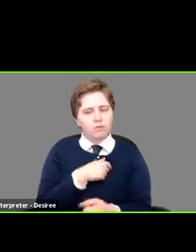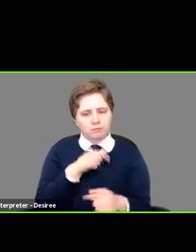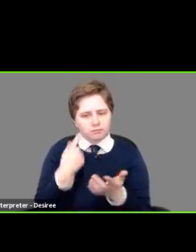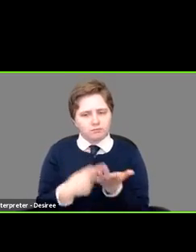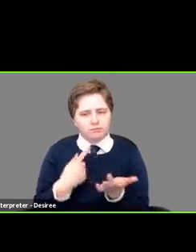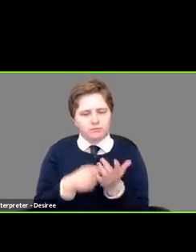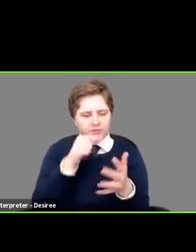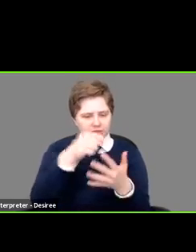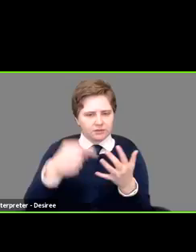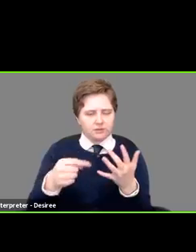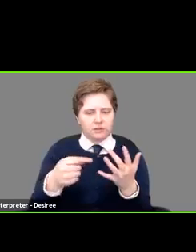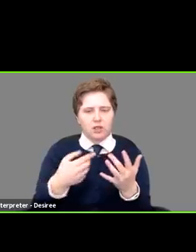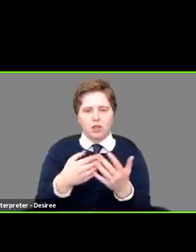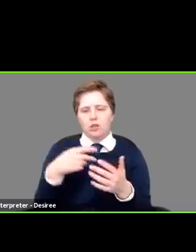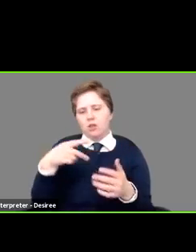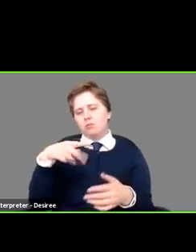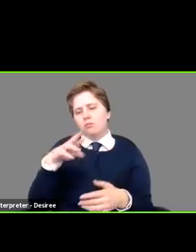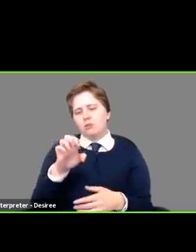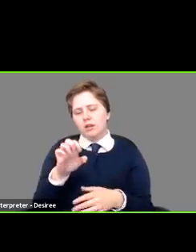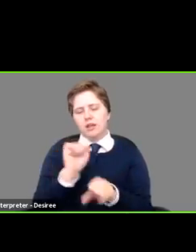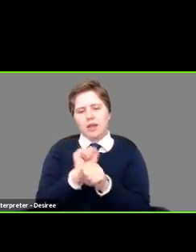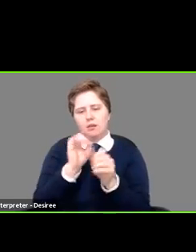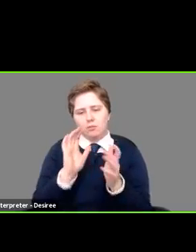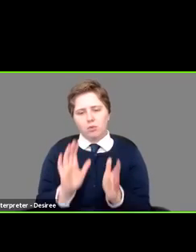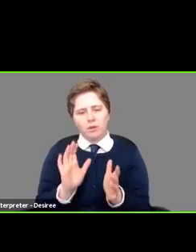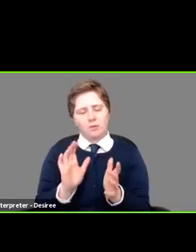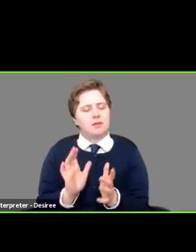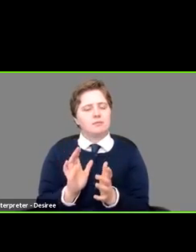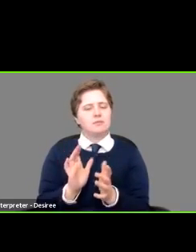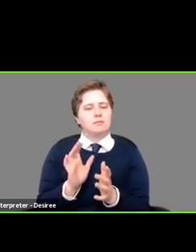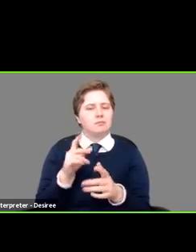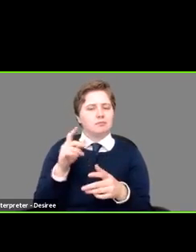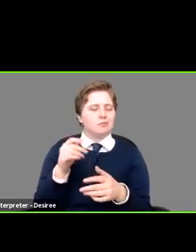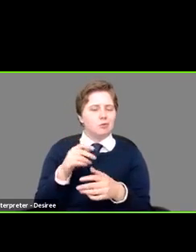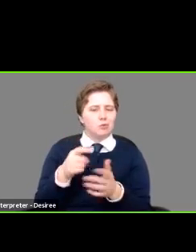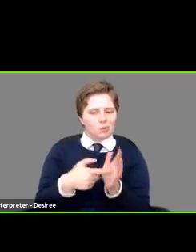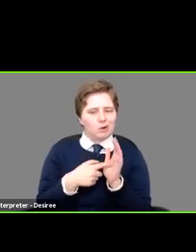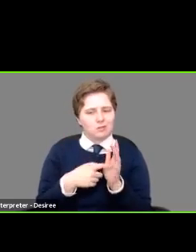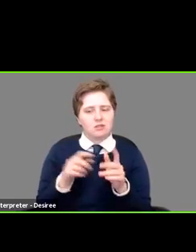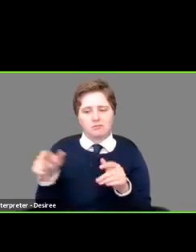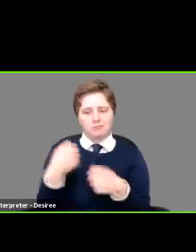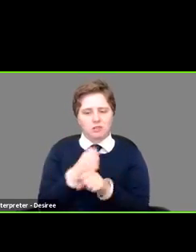those pre-employment requirements so that they are ready to go.